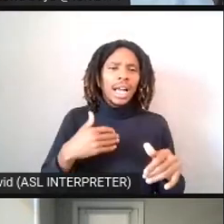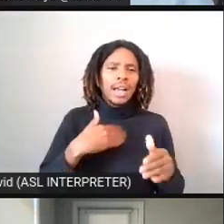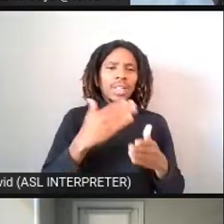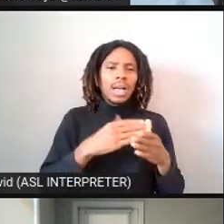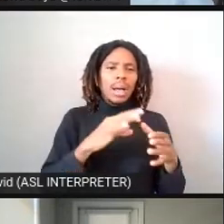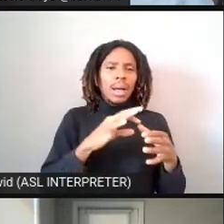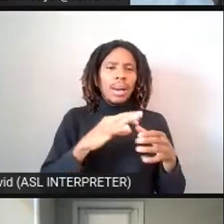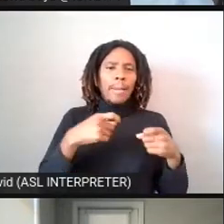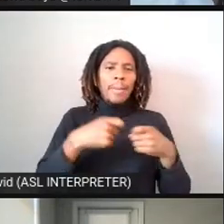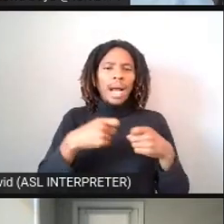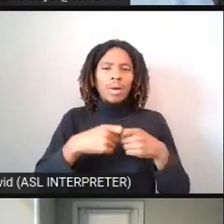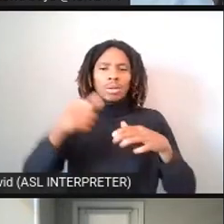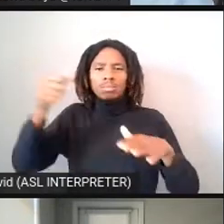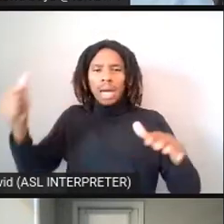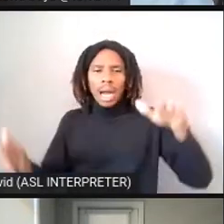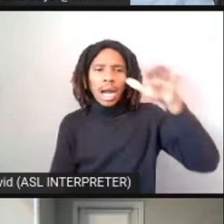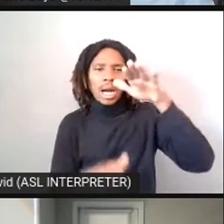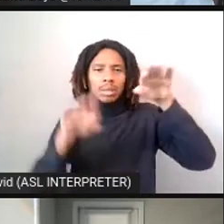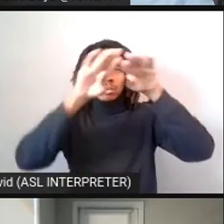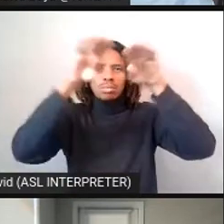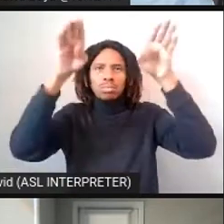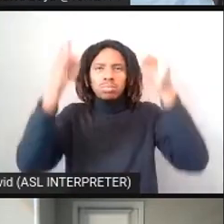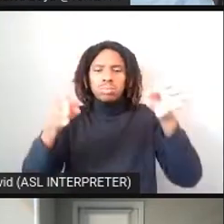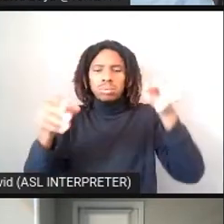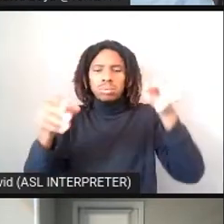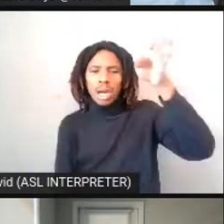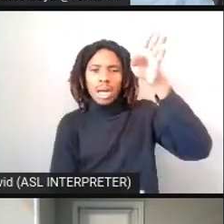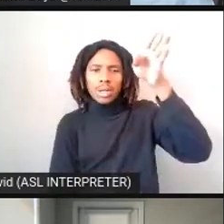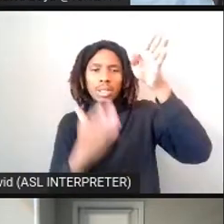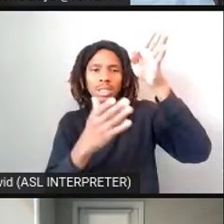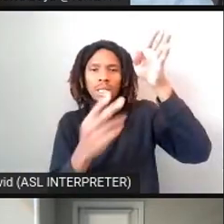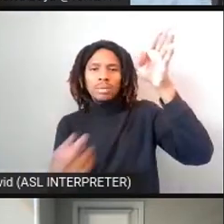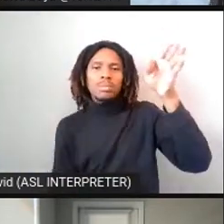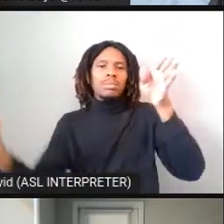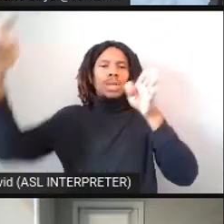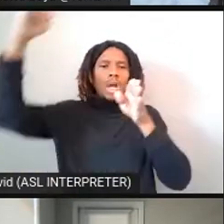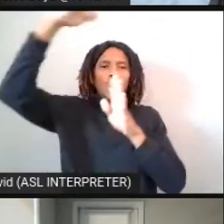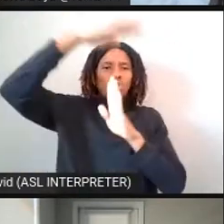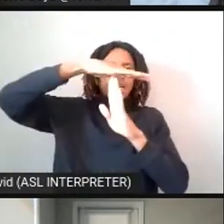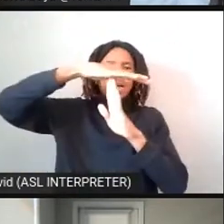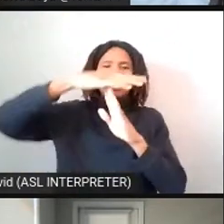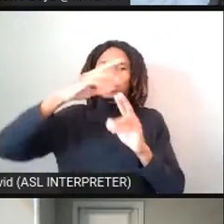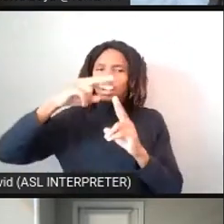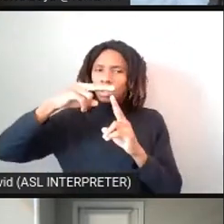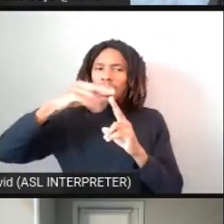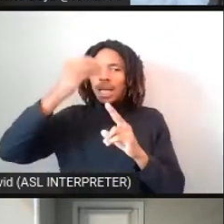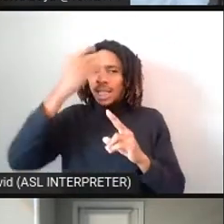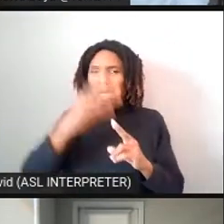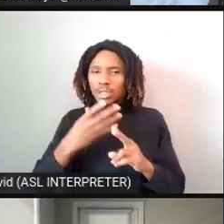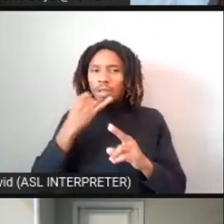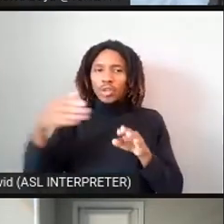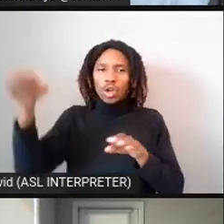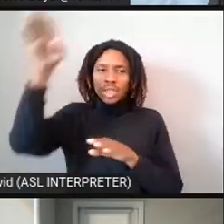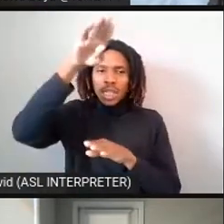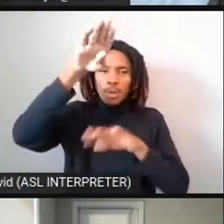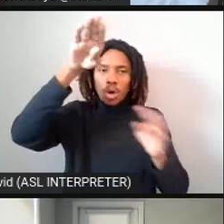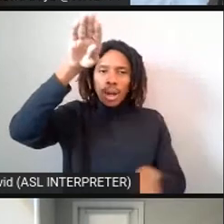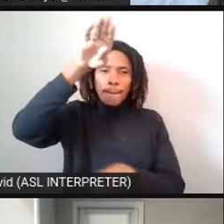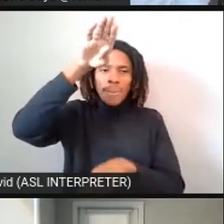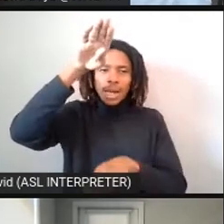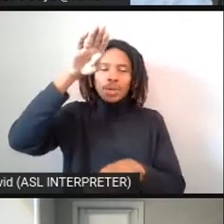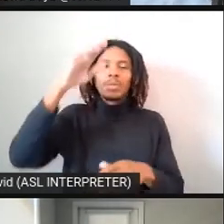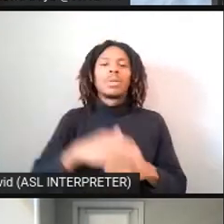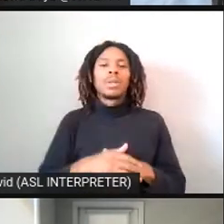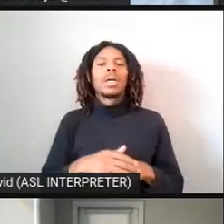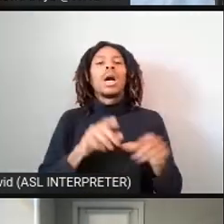going beneath the rack, others have it going on top of the rack. So again, you have to provide this information for us. And you also